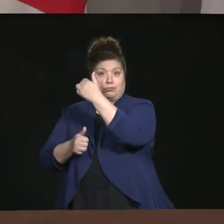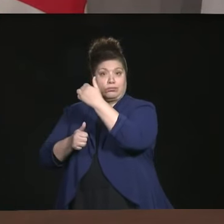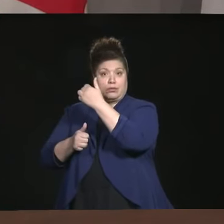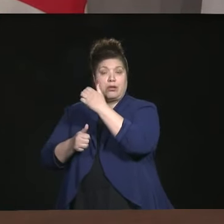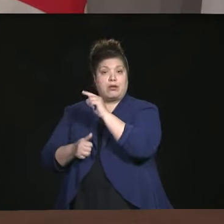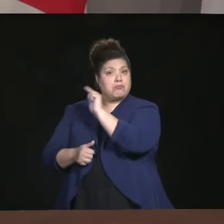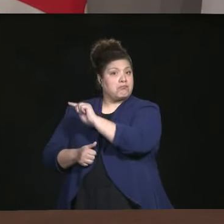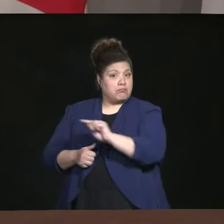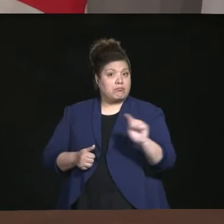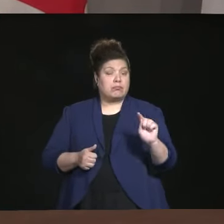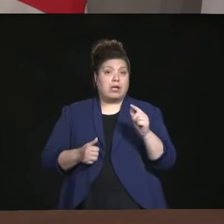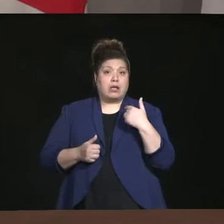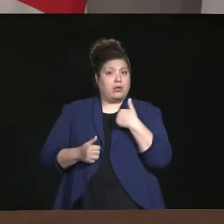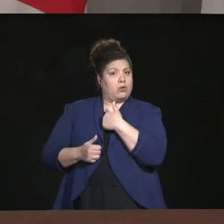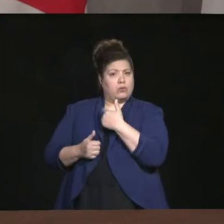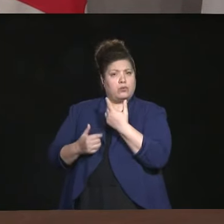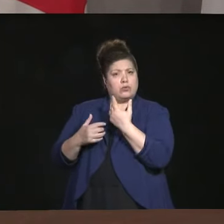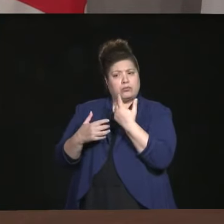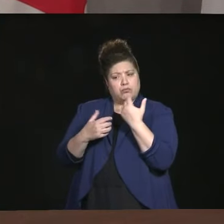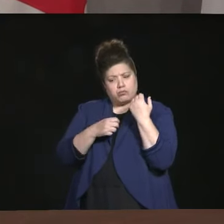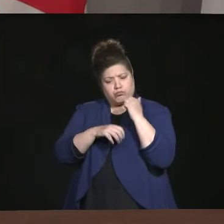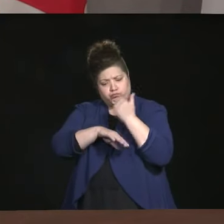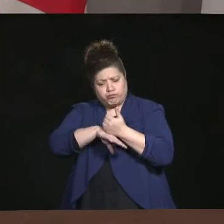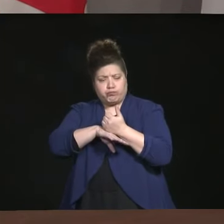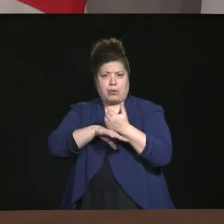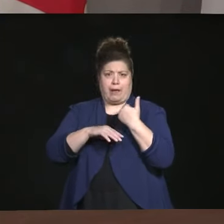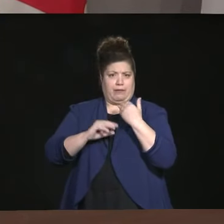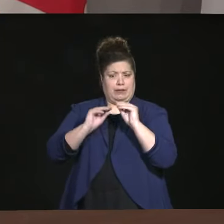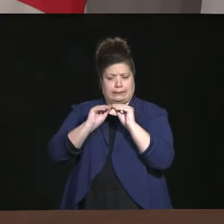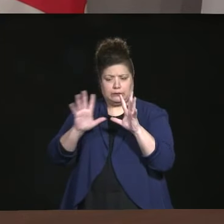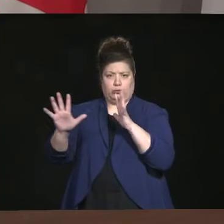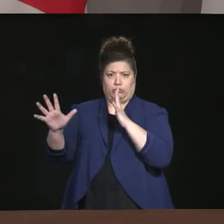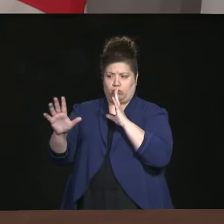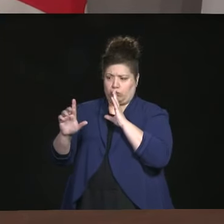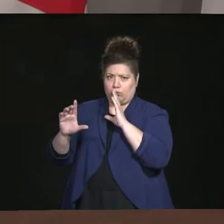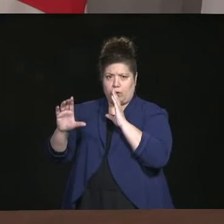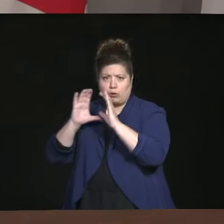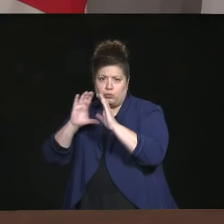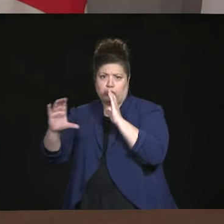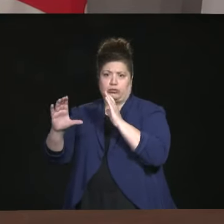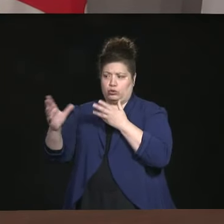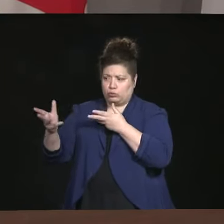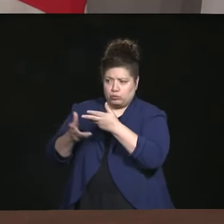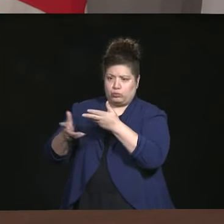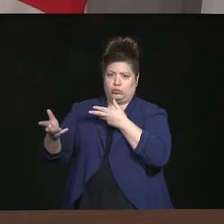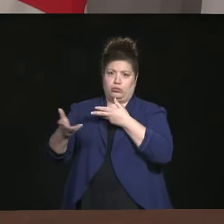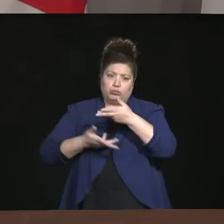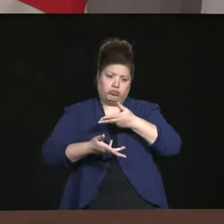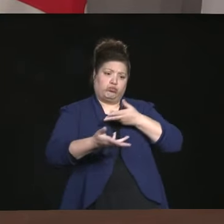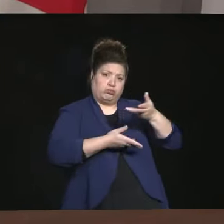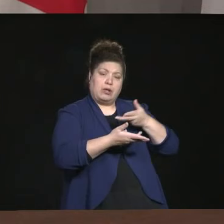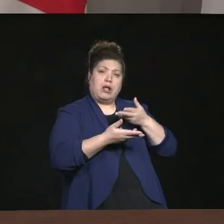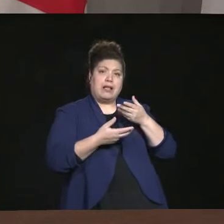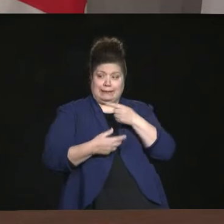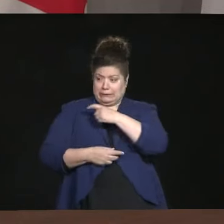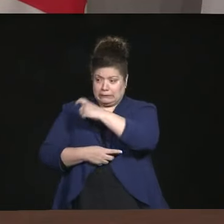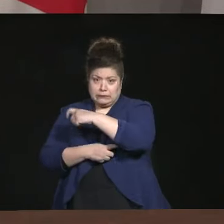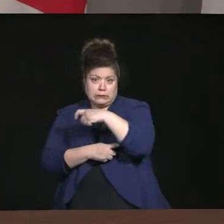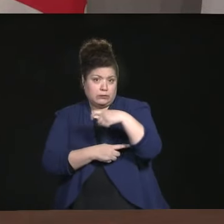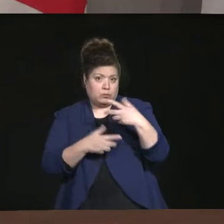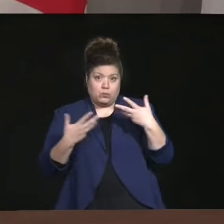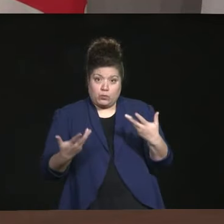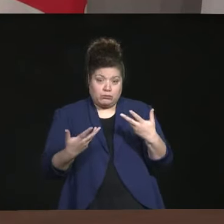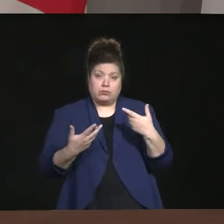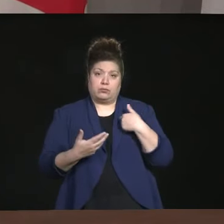and established lines of communication with regard to procurement, in addition to the work that